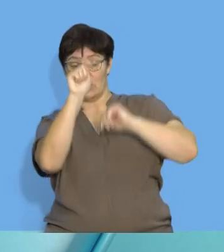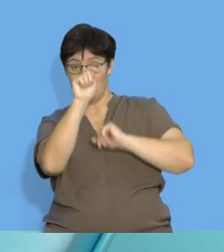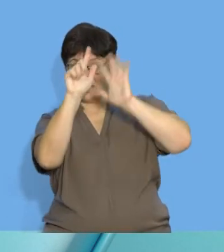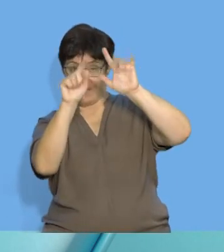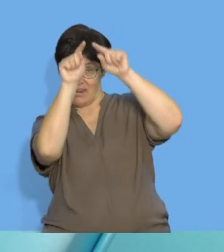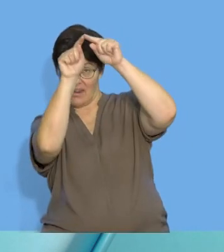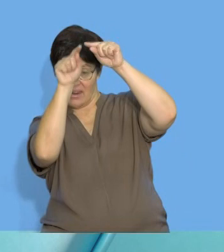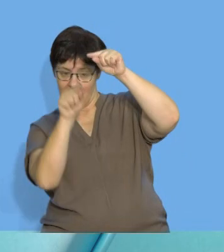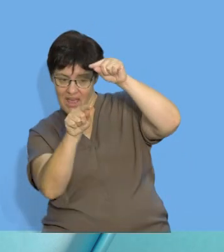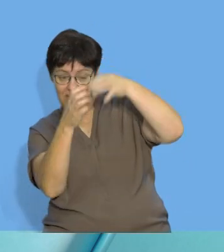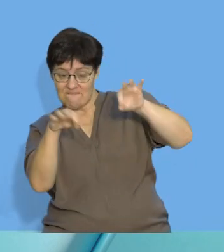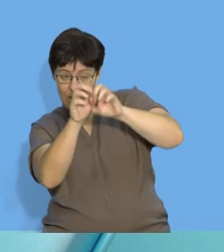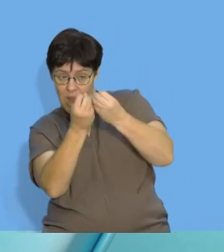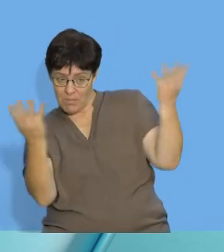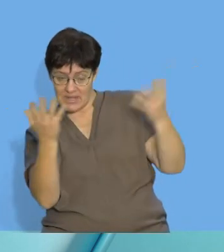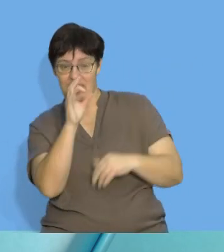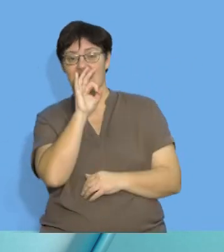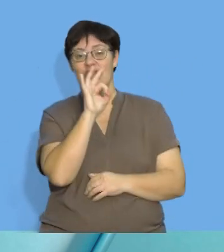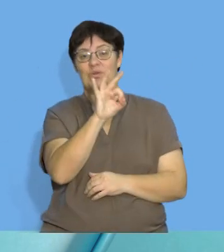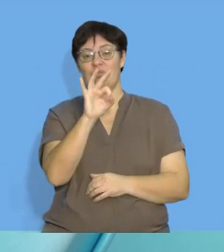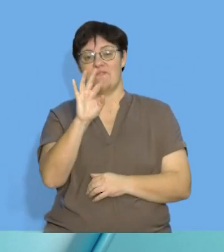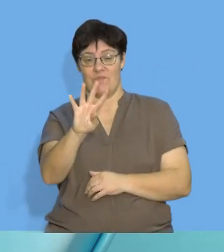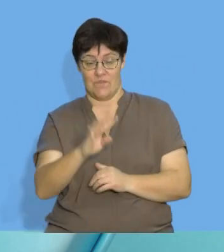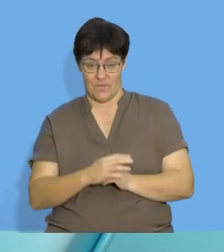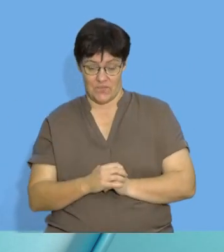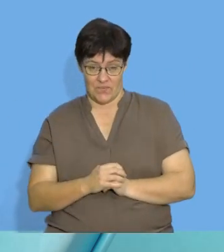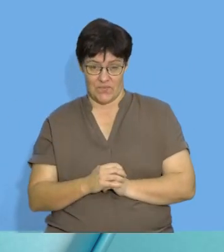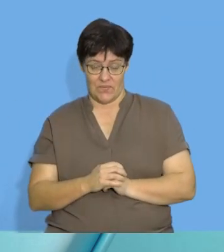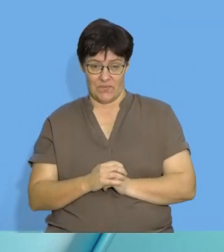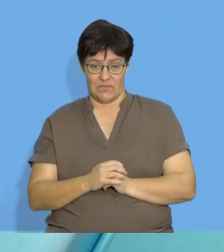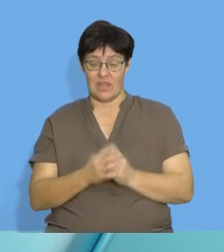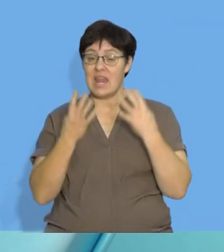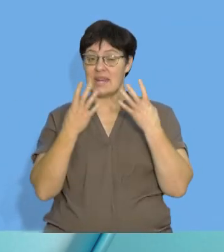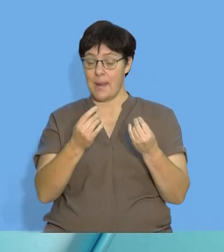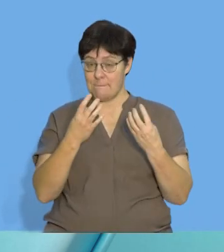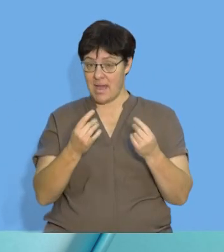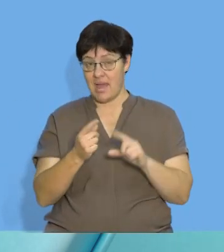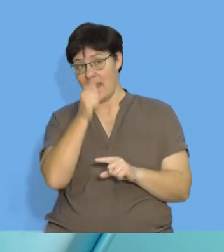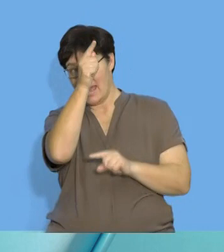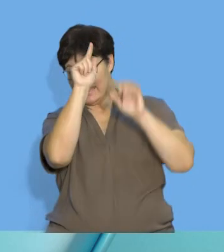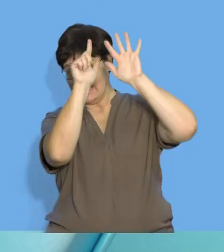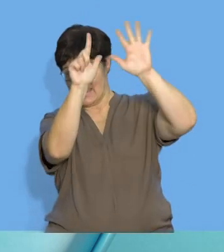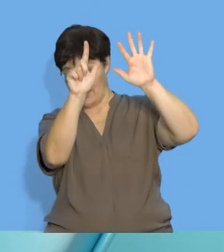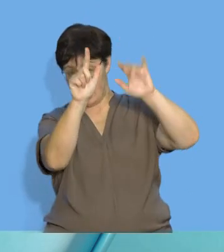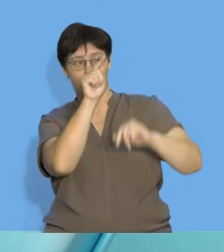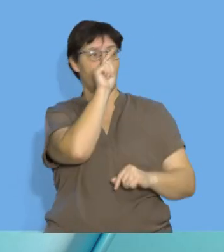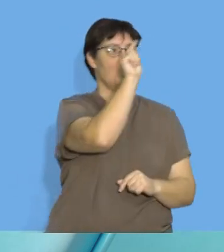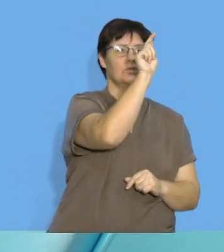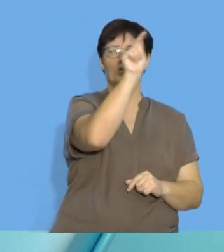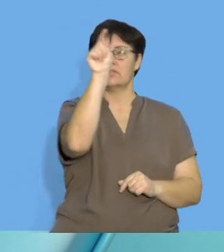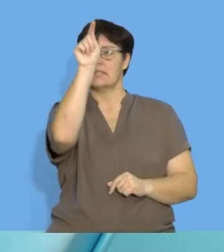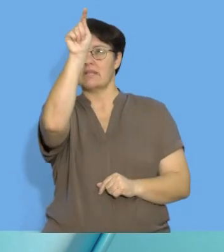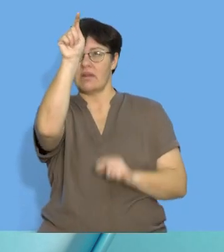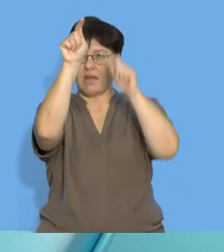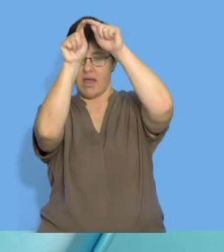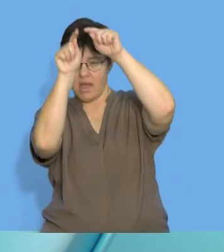an actual value of 334. The term number is 7 because it's in the seventh